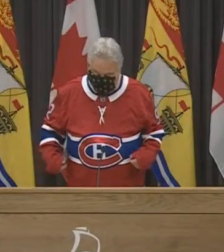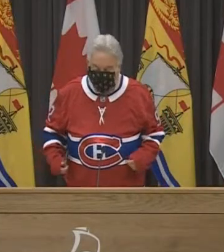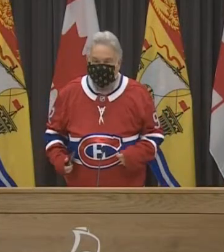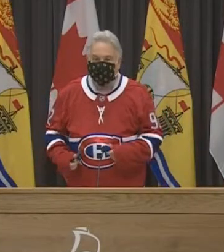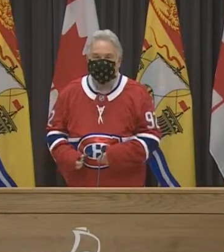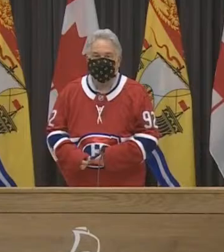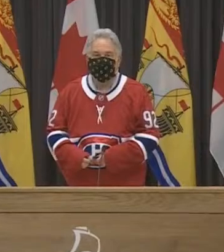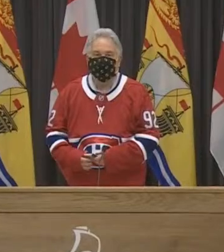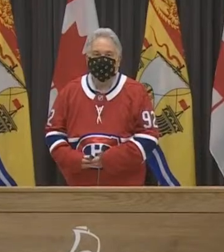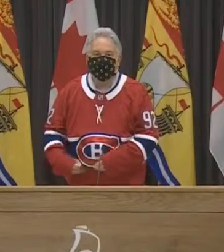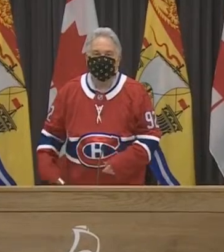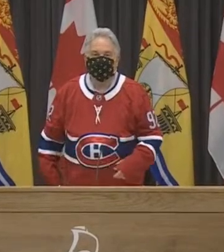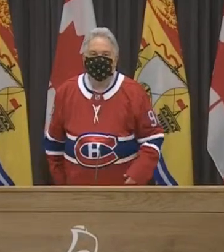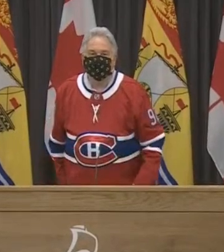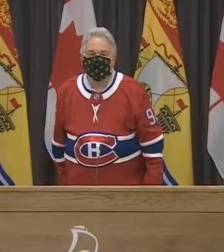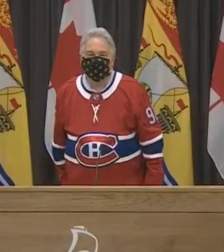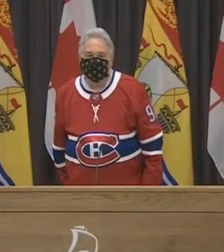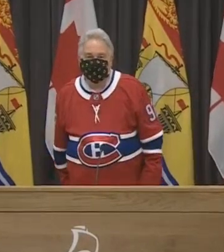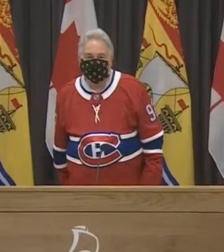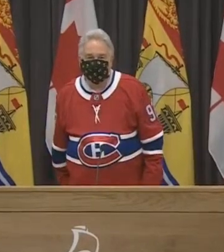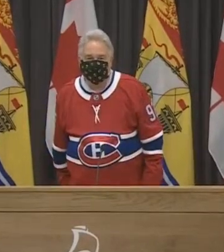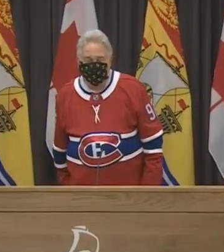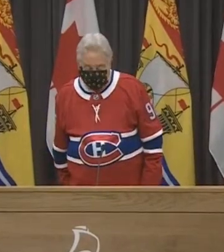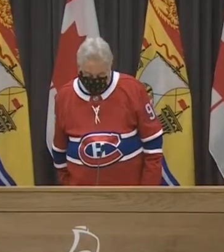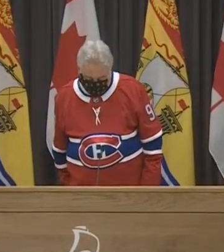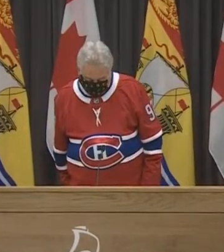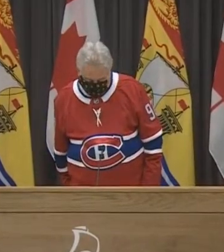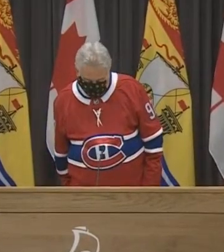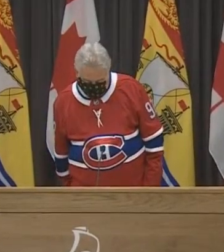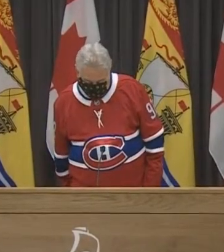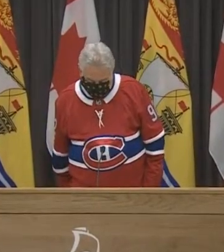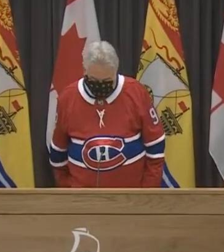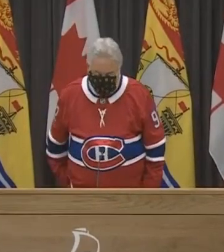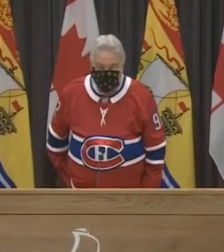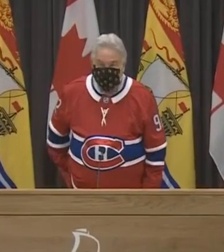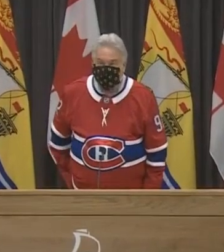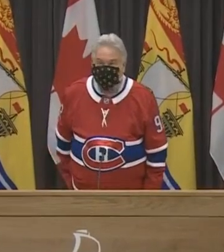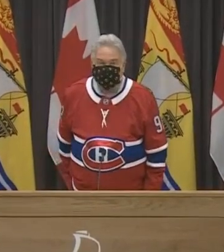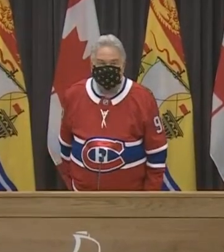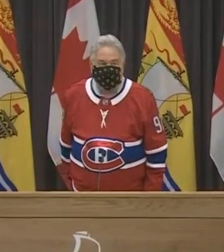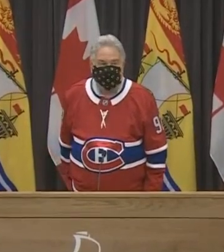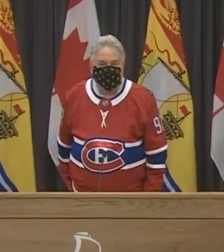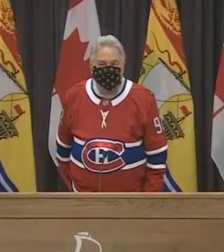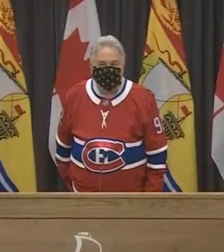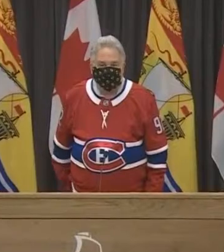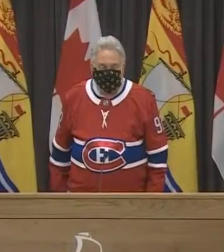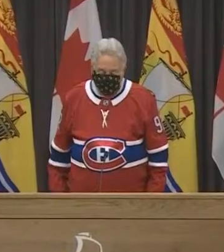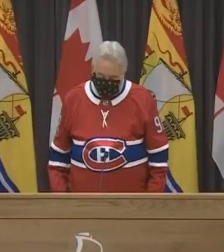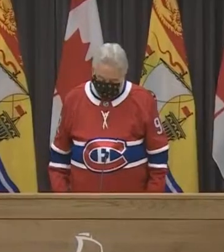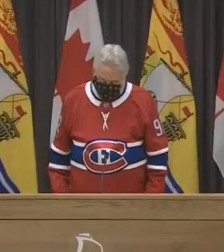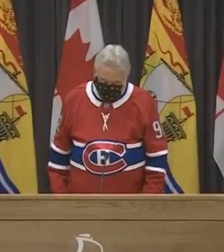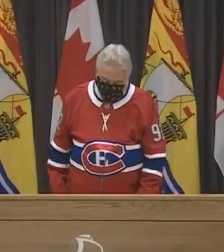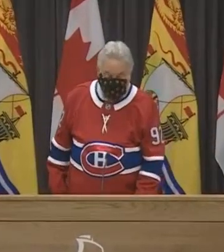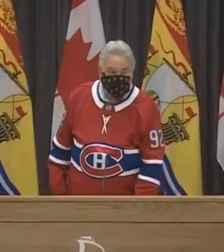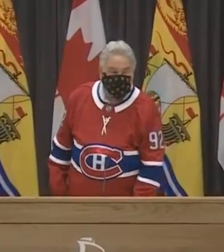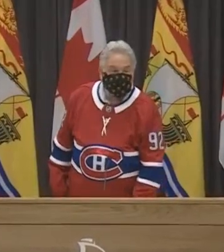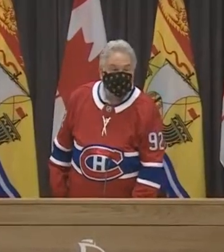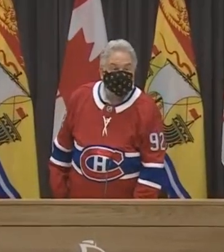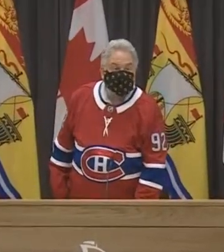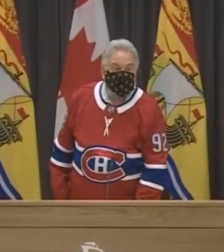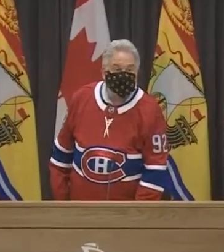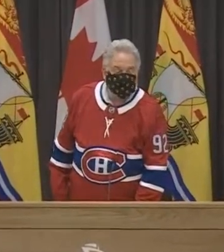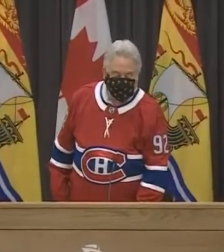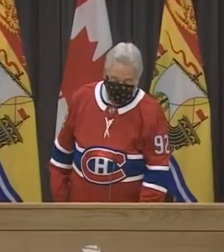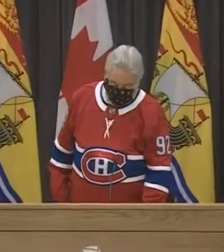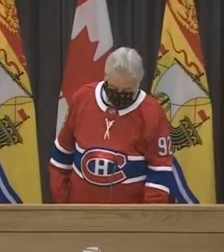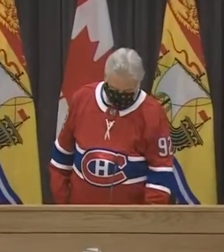Good afternoon, everyone, and welcome to today's COVID-19 briefing. Bonjour tout le monde et bienvenue à cette mise à jour sur le